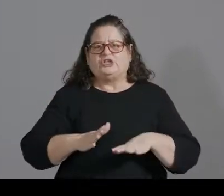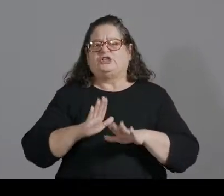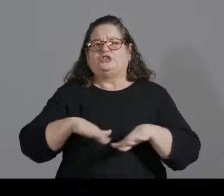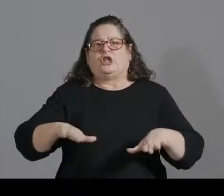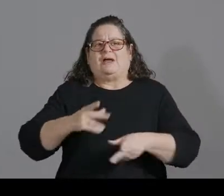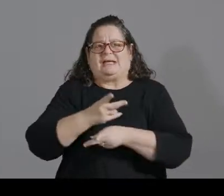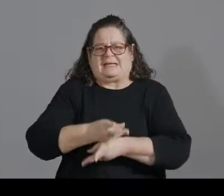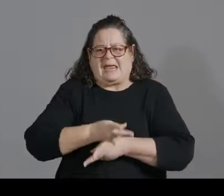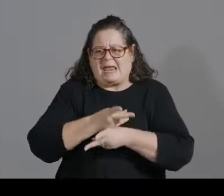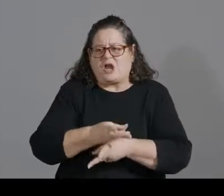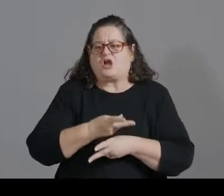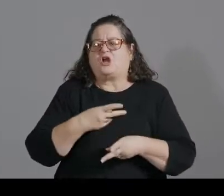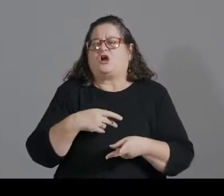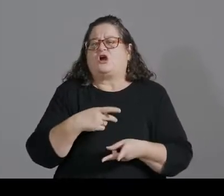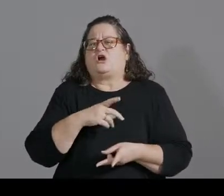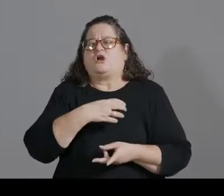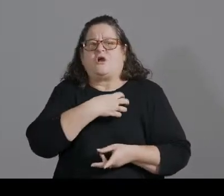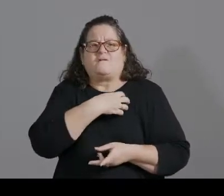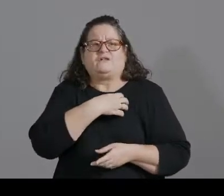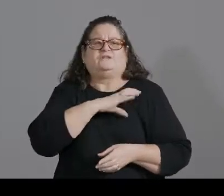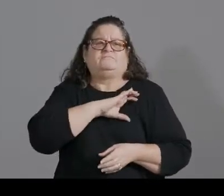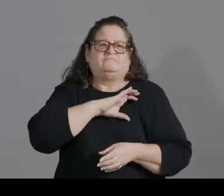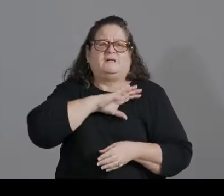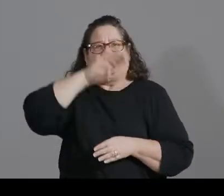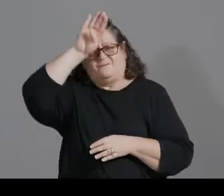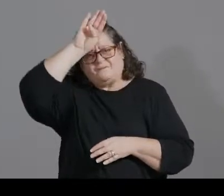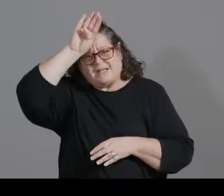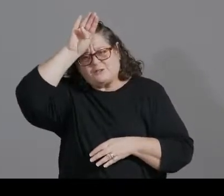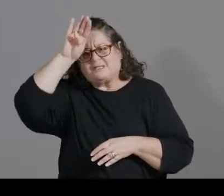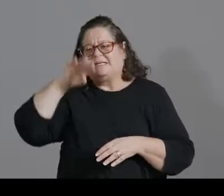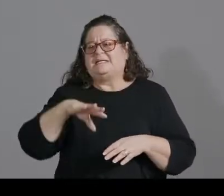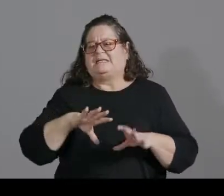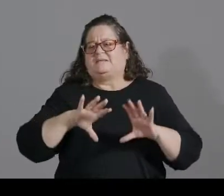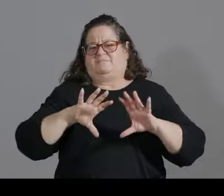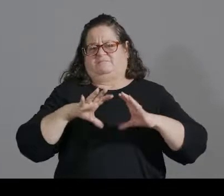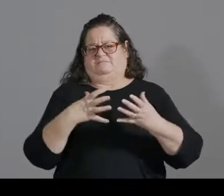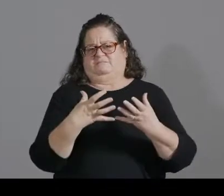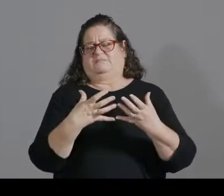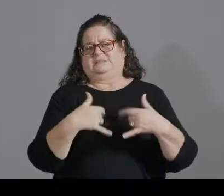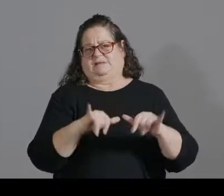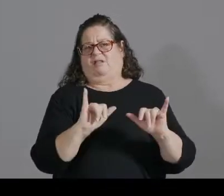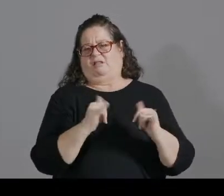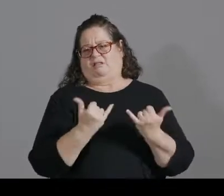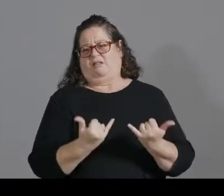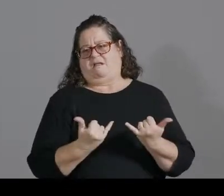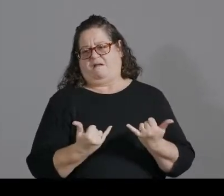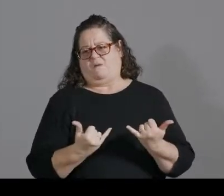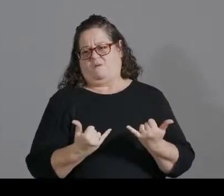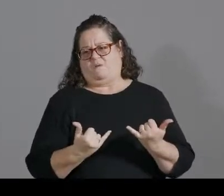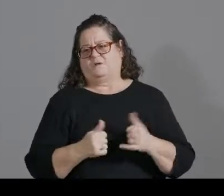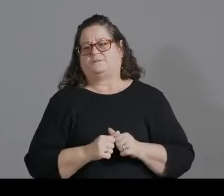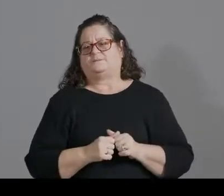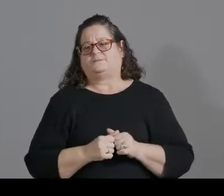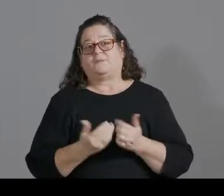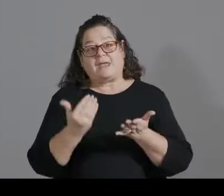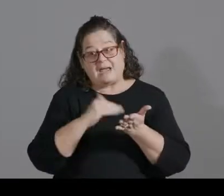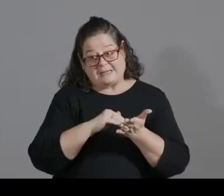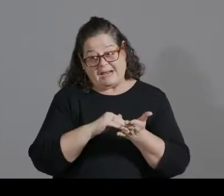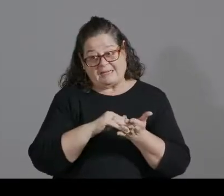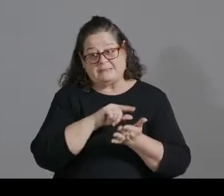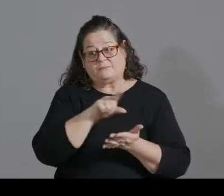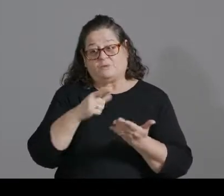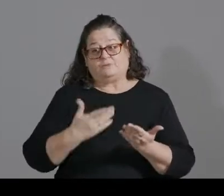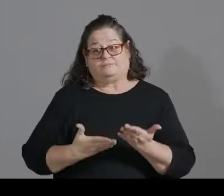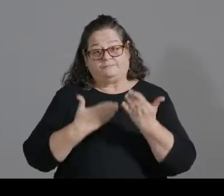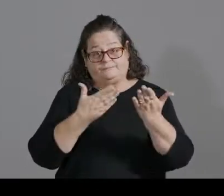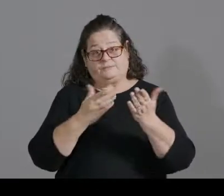includes our law enforcement officers and firefighters. So again, these recommendations are made to the department from the Arizona